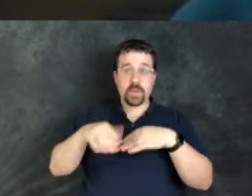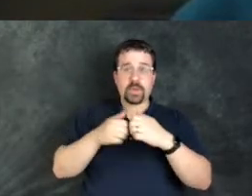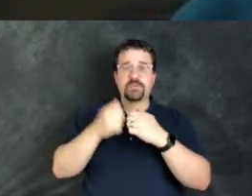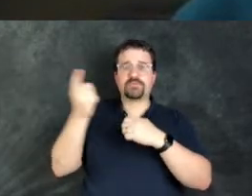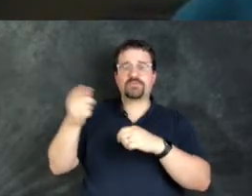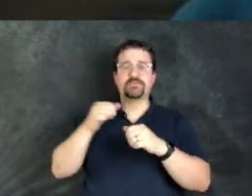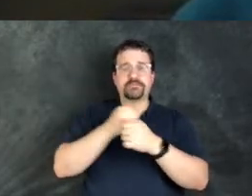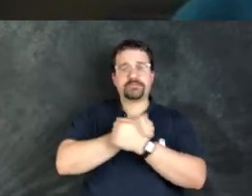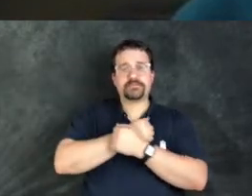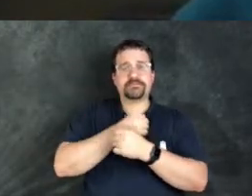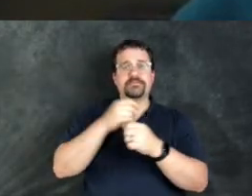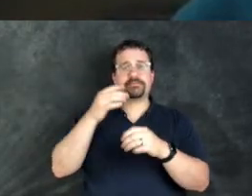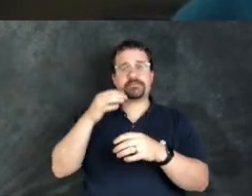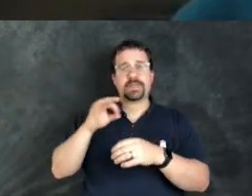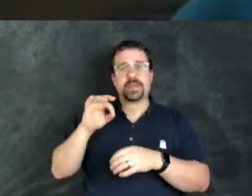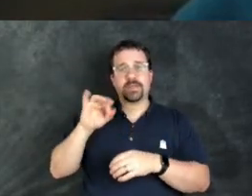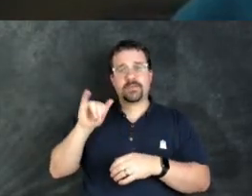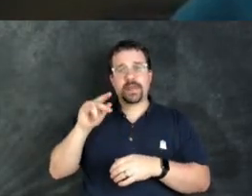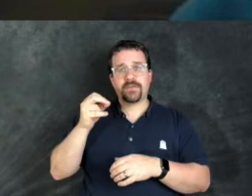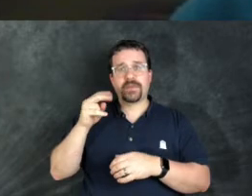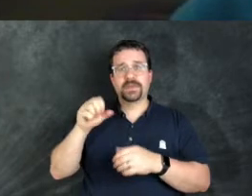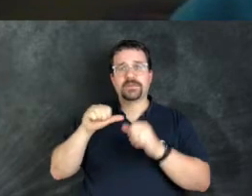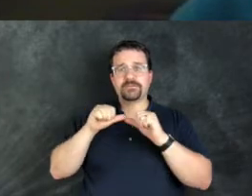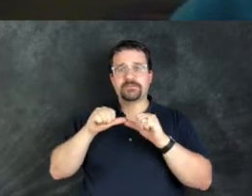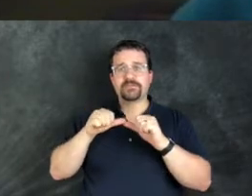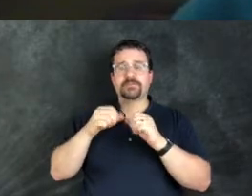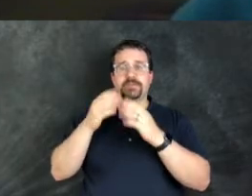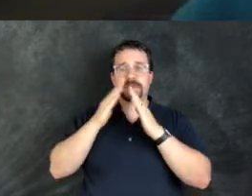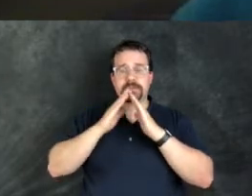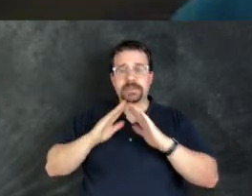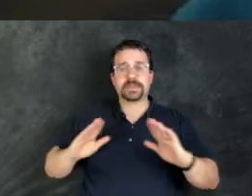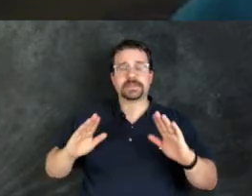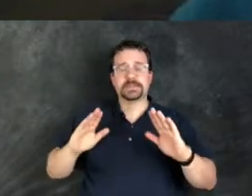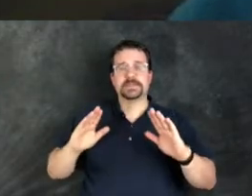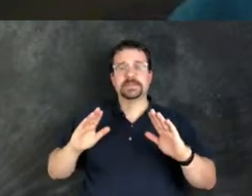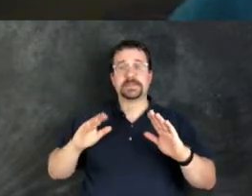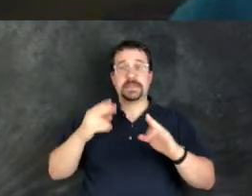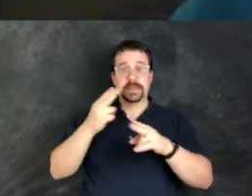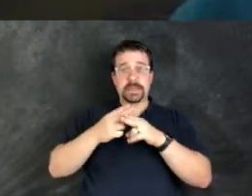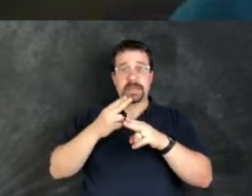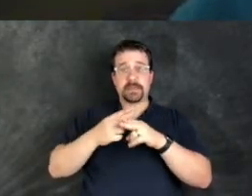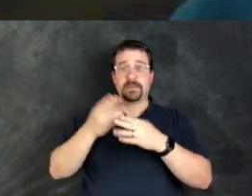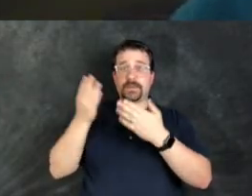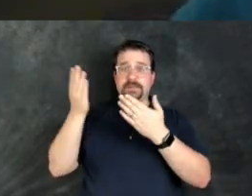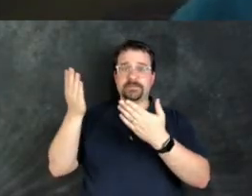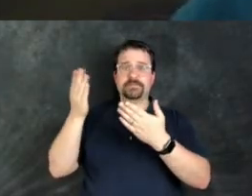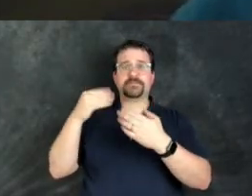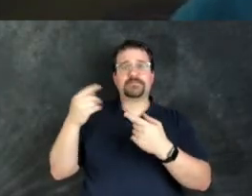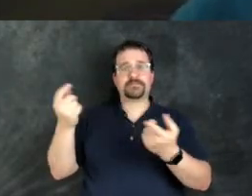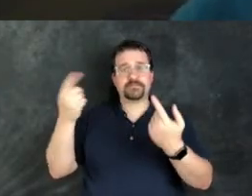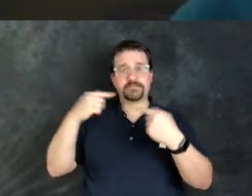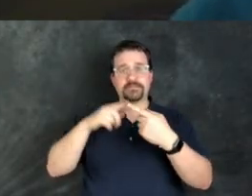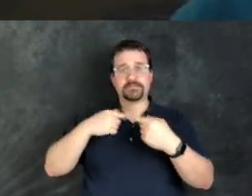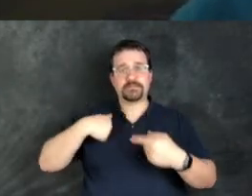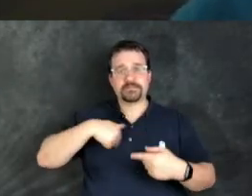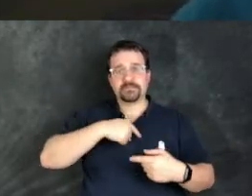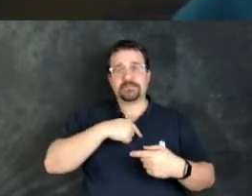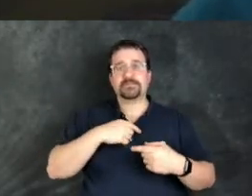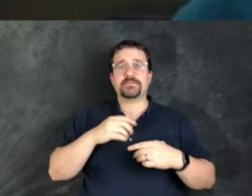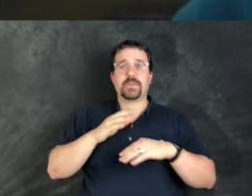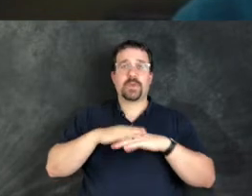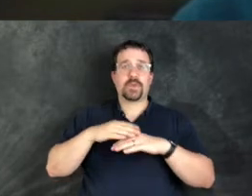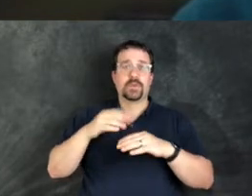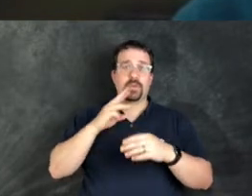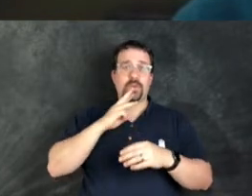in steadfast love and faithfulness and in peace. In the name of him who comes to